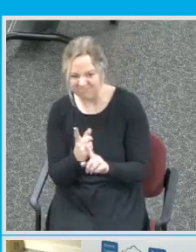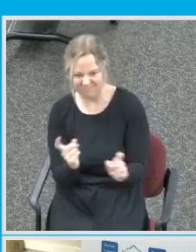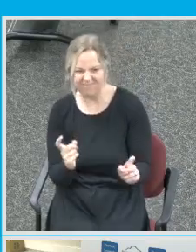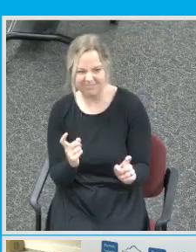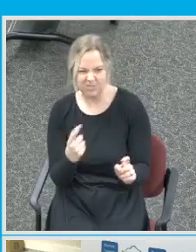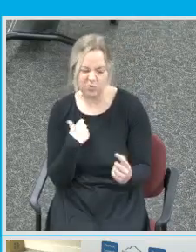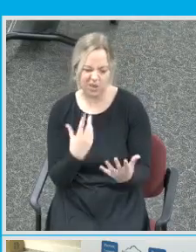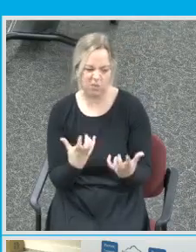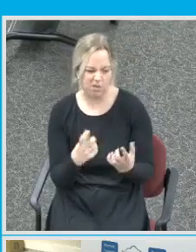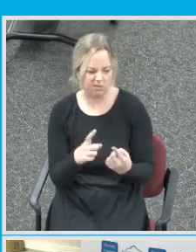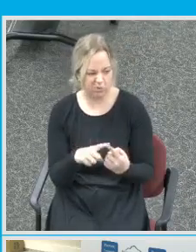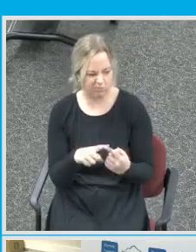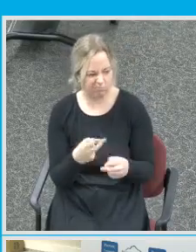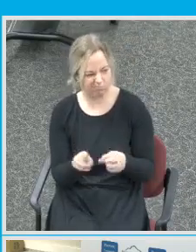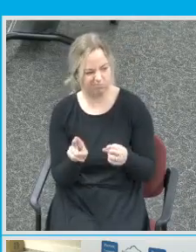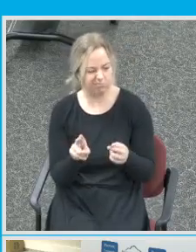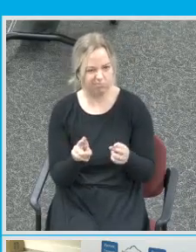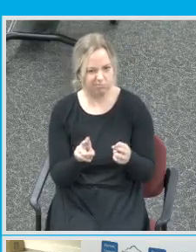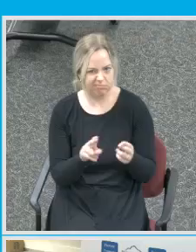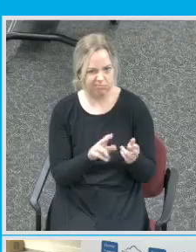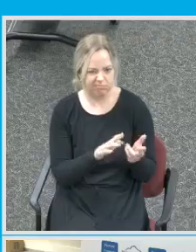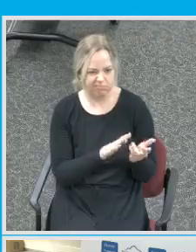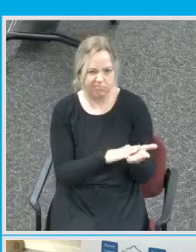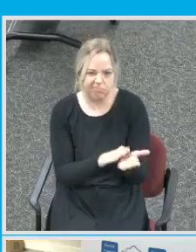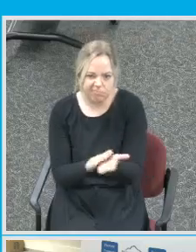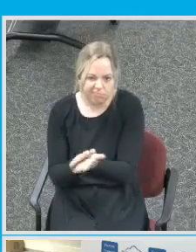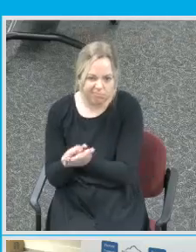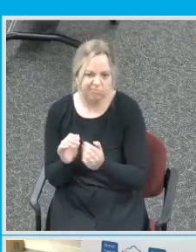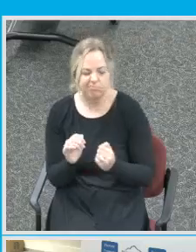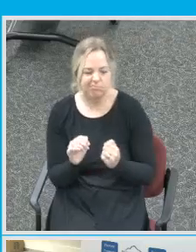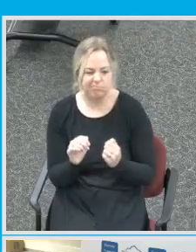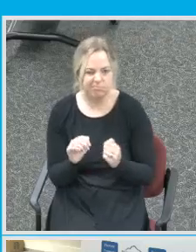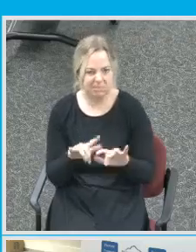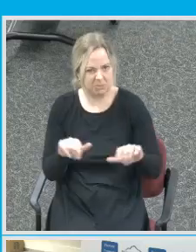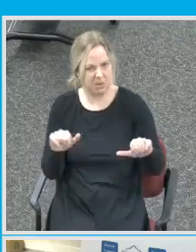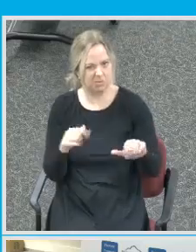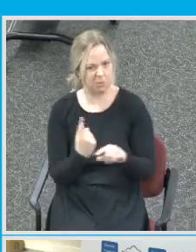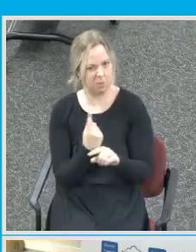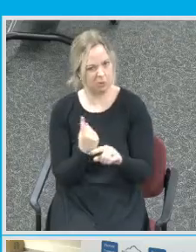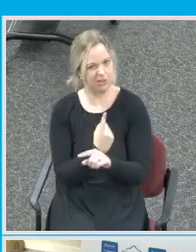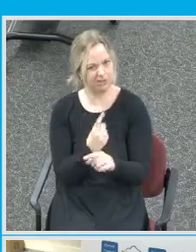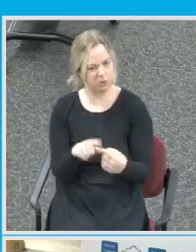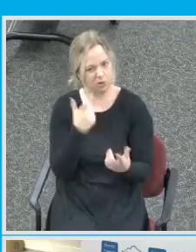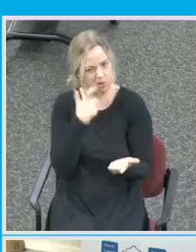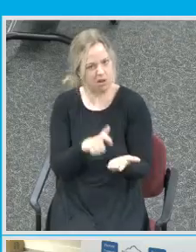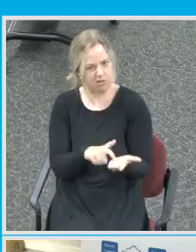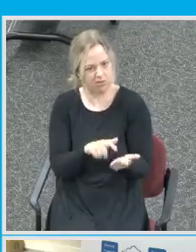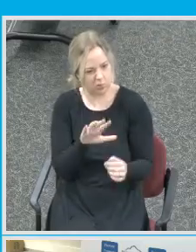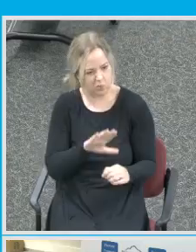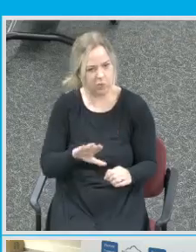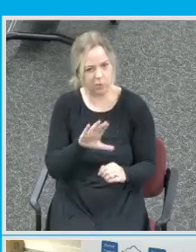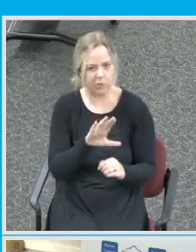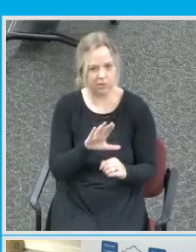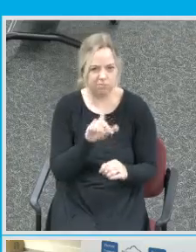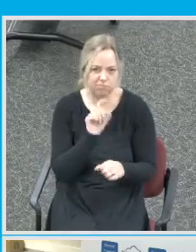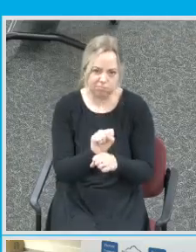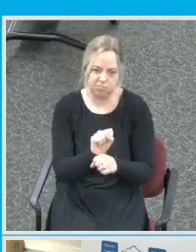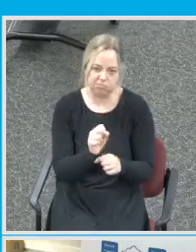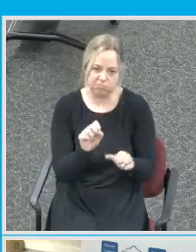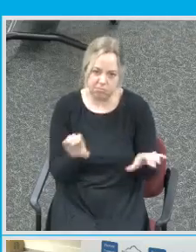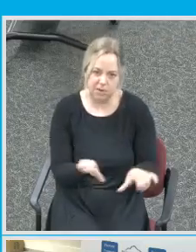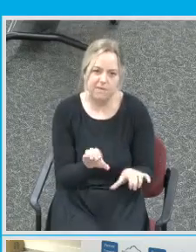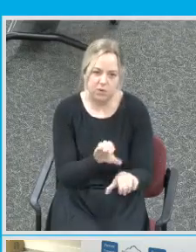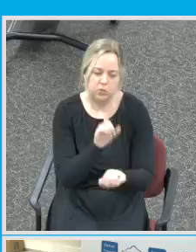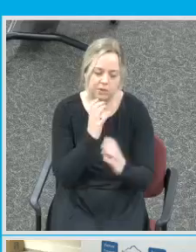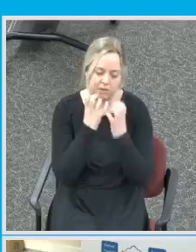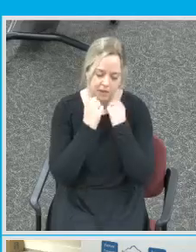introducing new promotions, I think it's appropriate to acknowledge existing efforts, and that we value all of the work